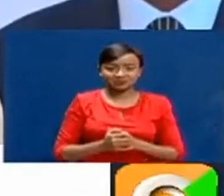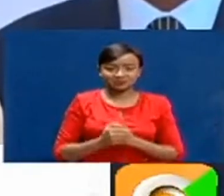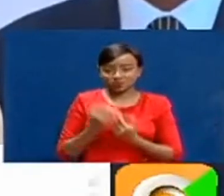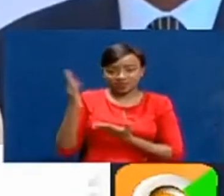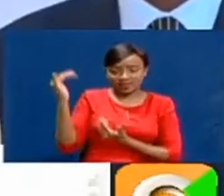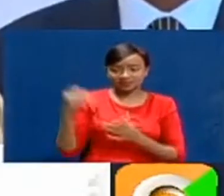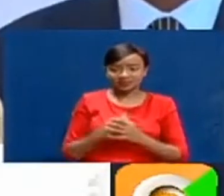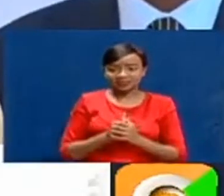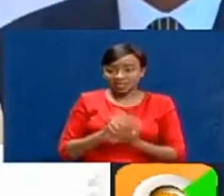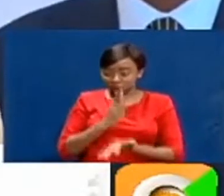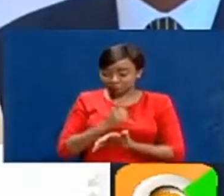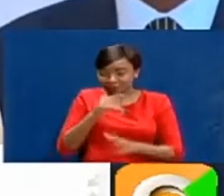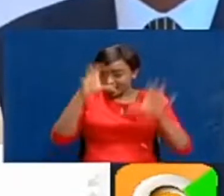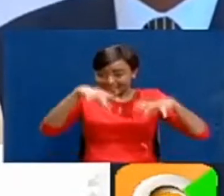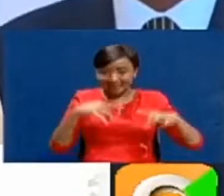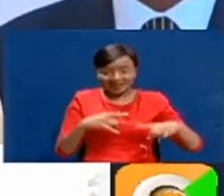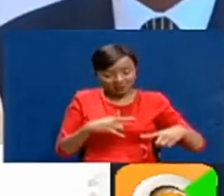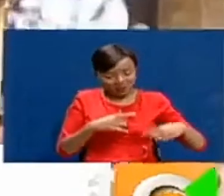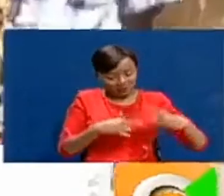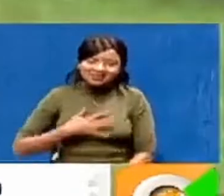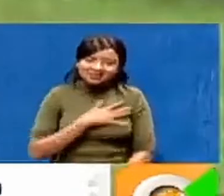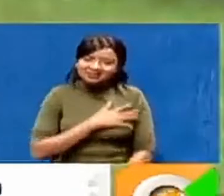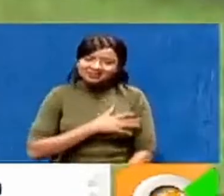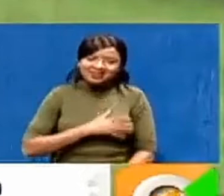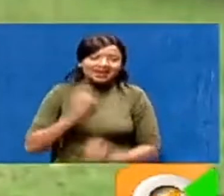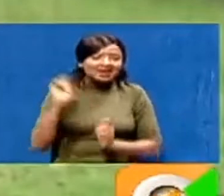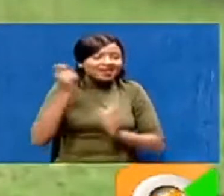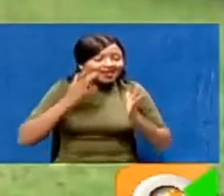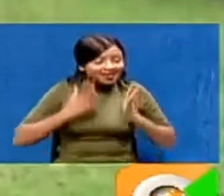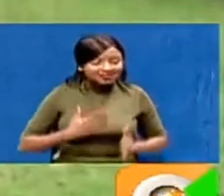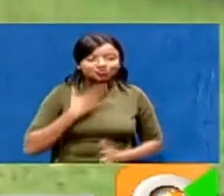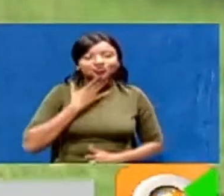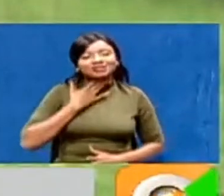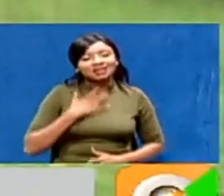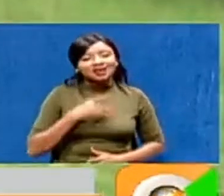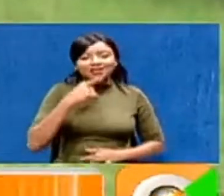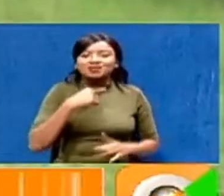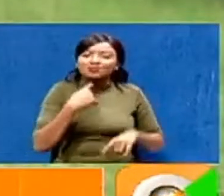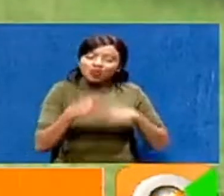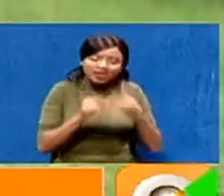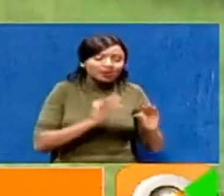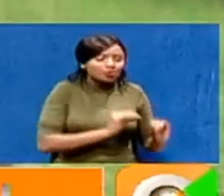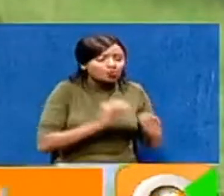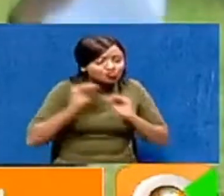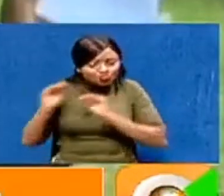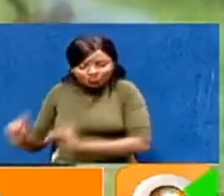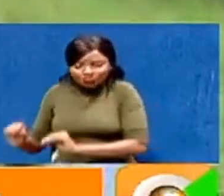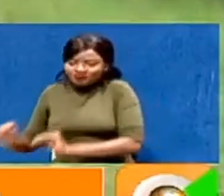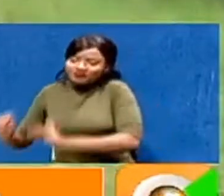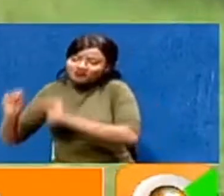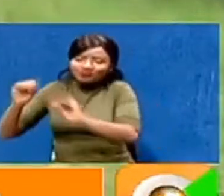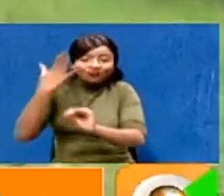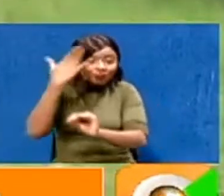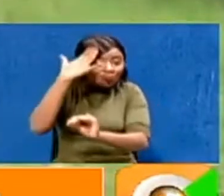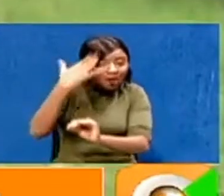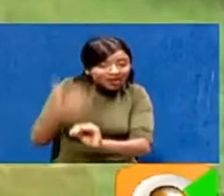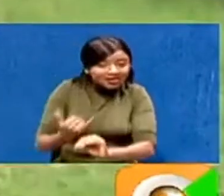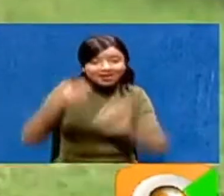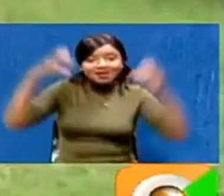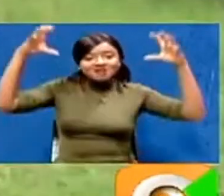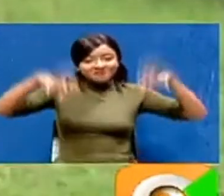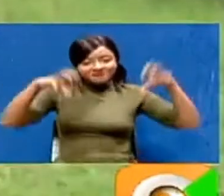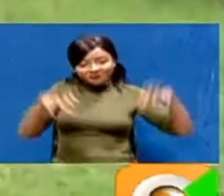projected, these rains will go into June. Tuataka watu endelee kuhamia pahala salama sababu mvua